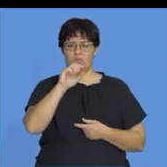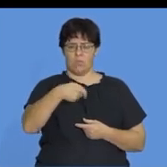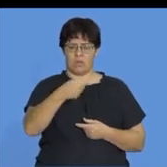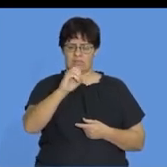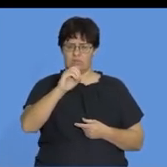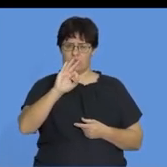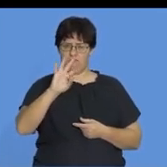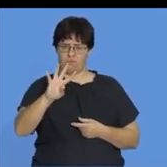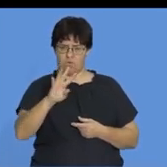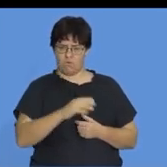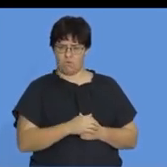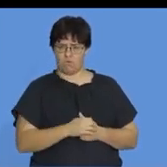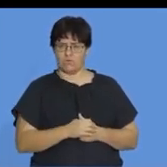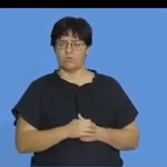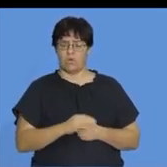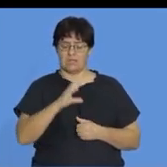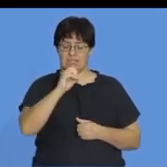0.034 moles, okay?